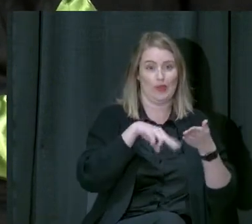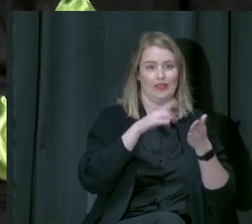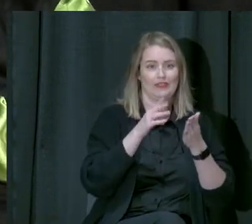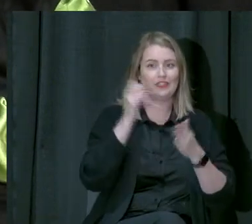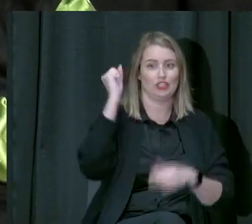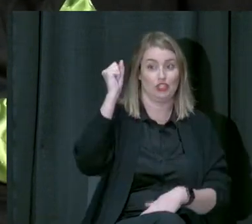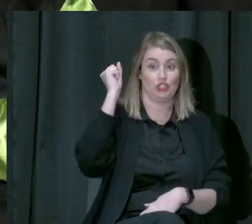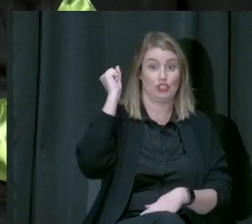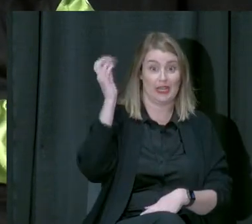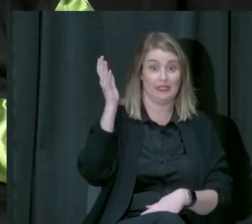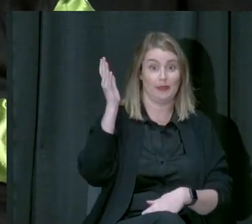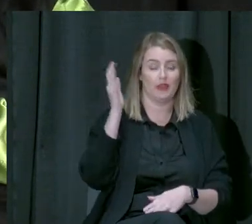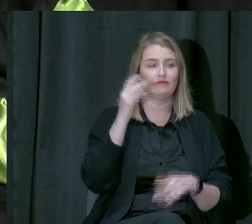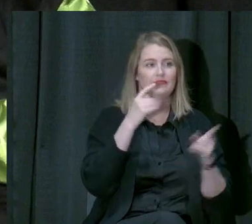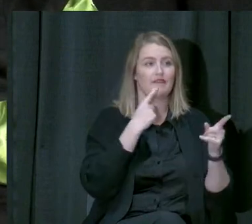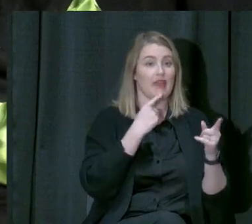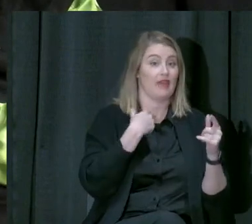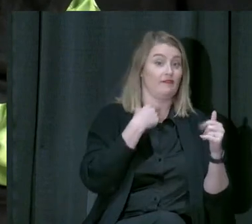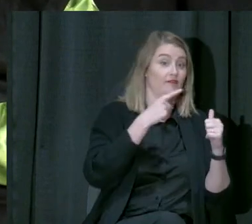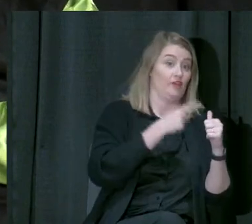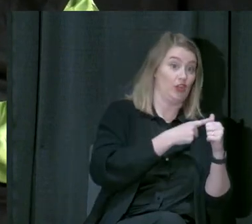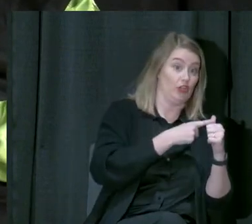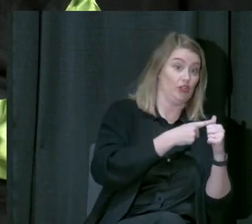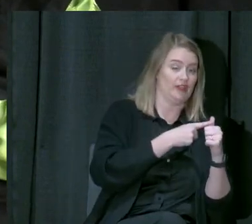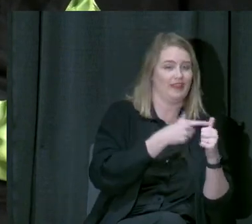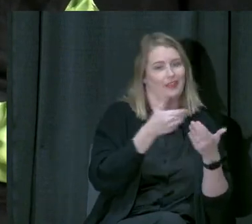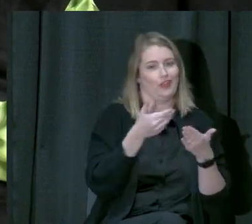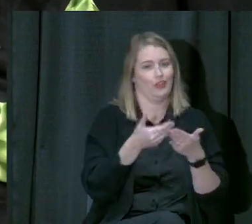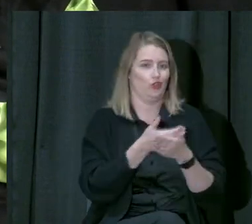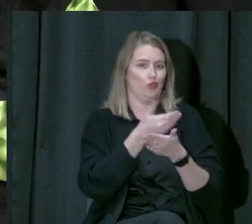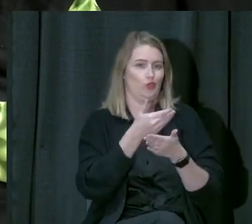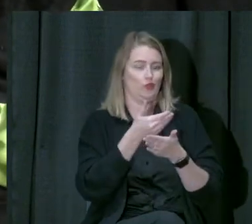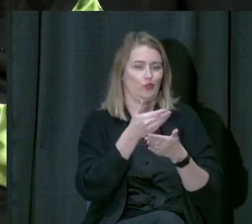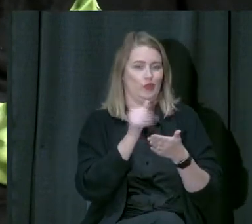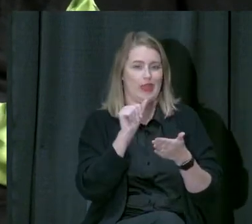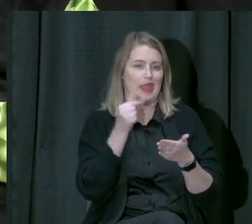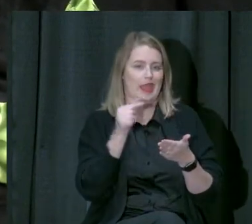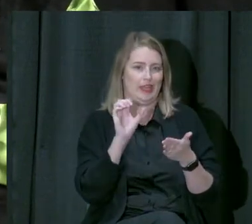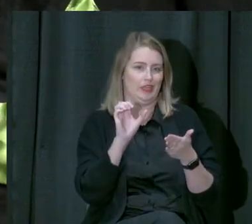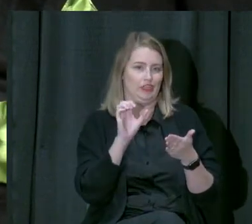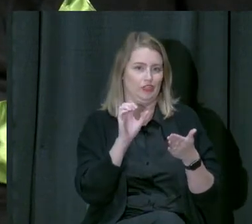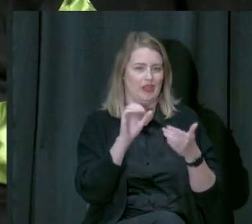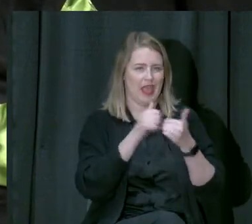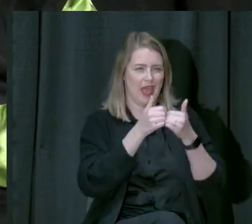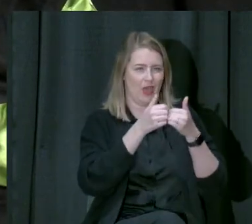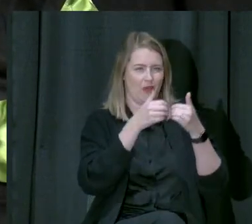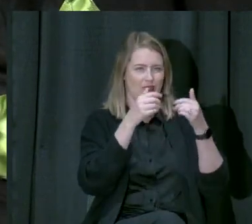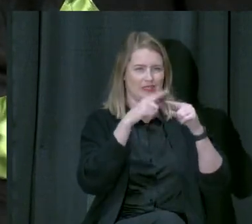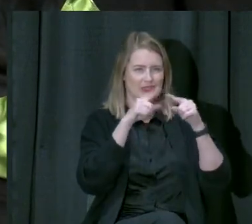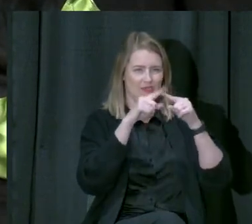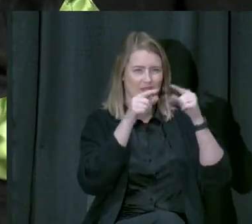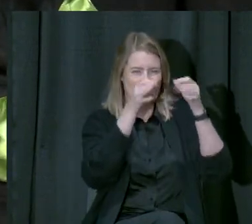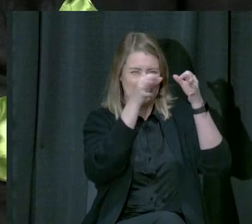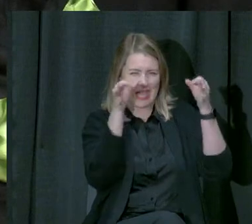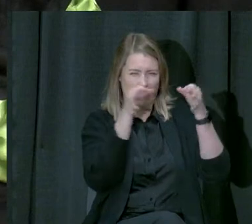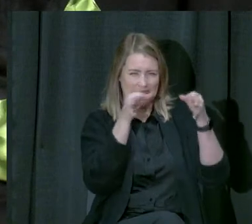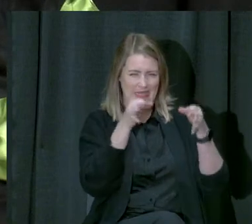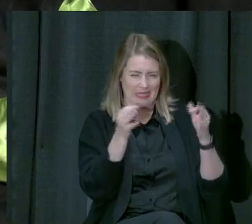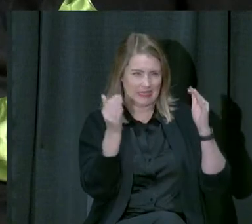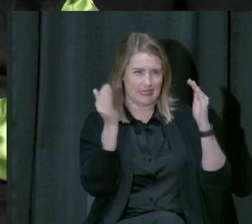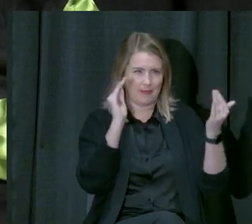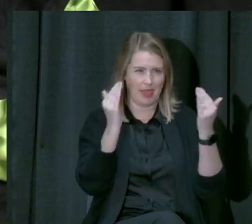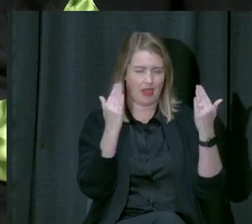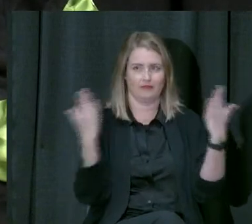said, well, we've got the original version and the New Age version. And how do I get this line for line comparison so that we can read